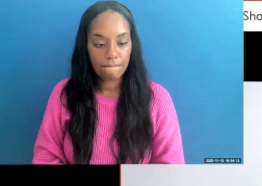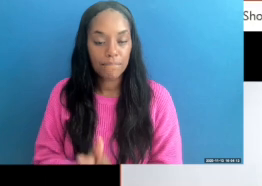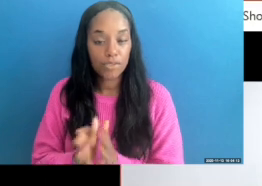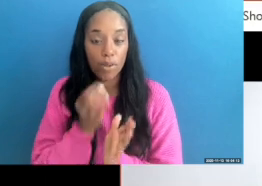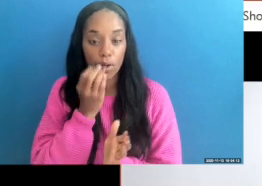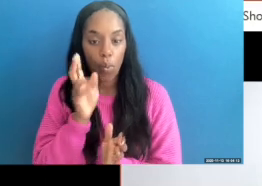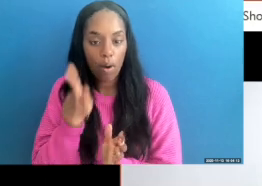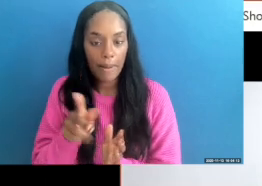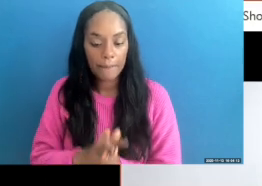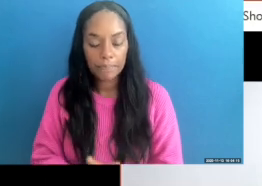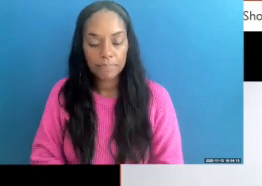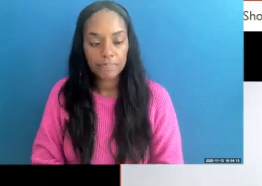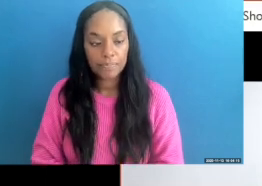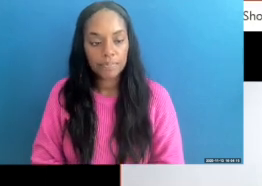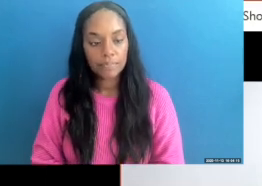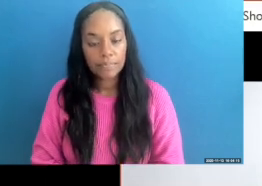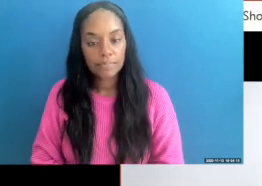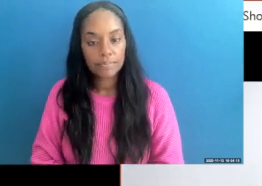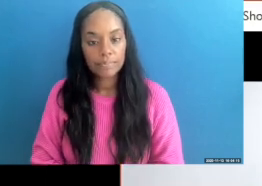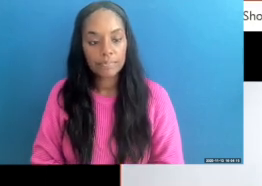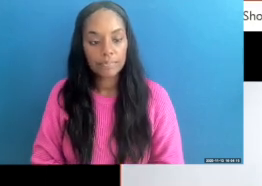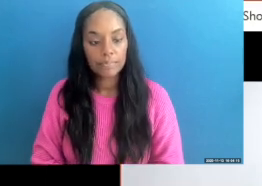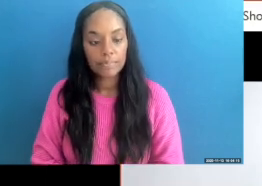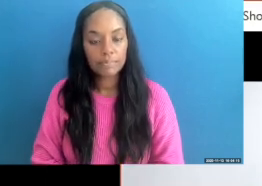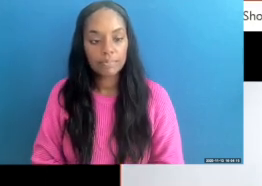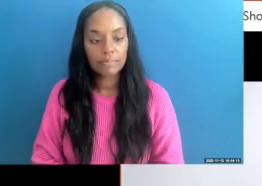Okay, so we're going to do a little warm-up question here.